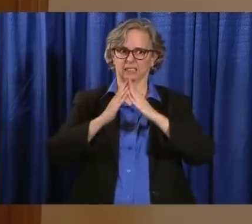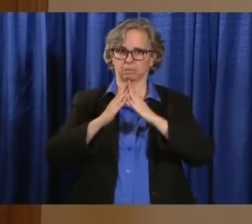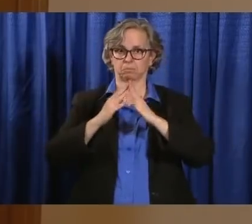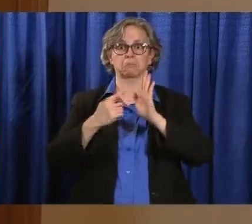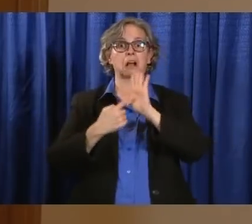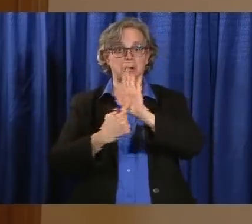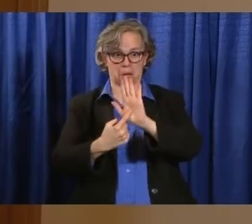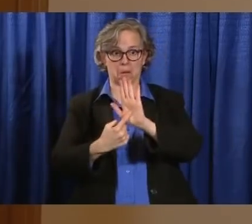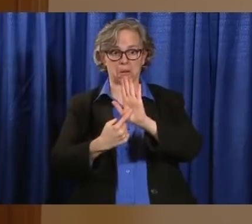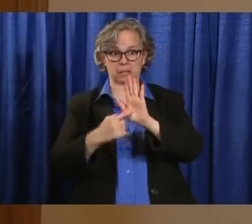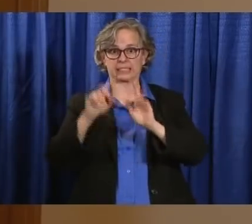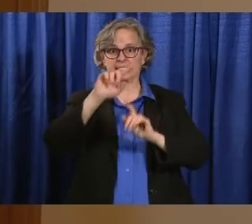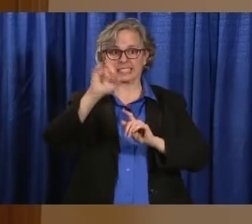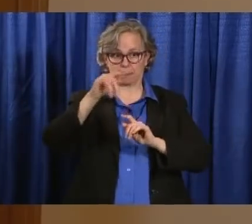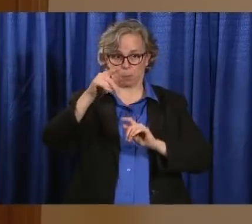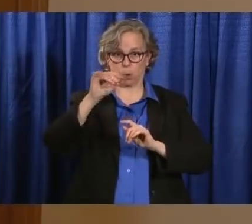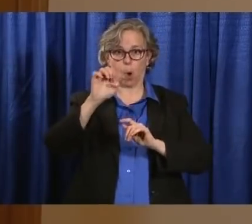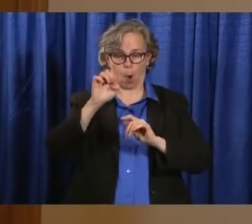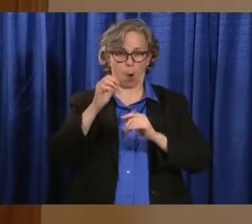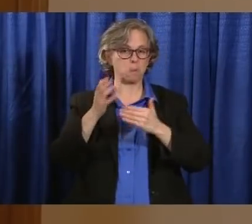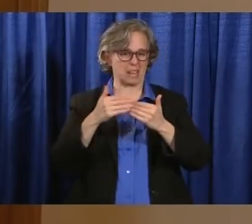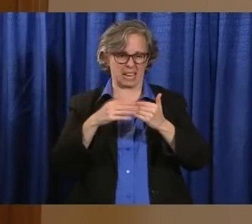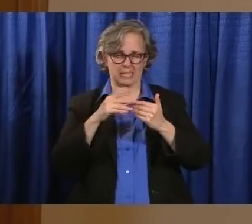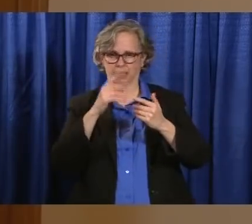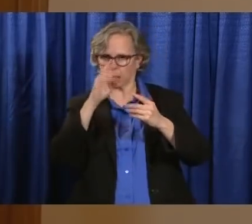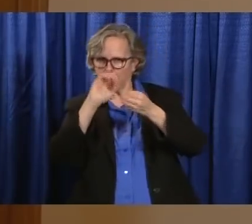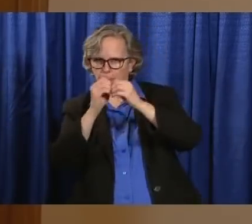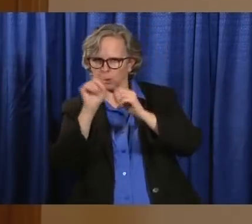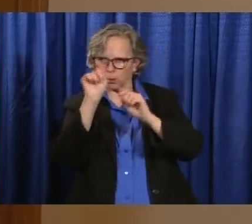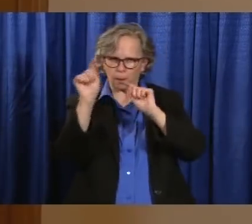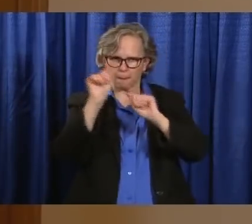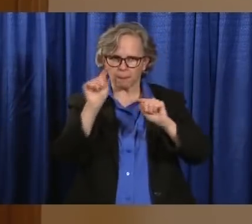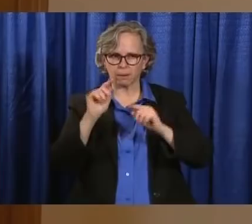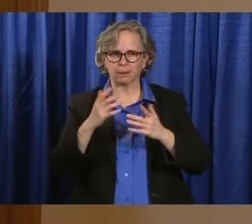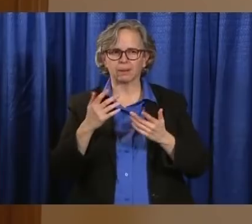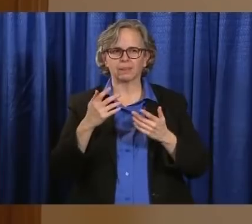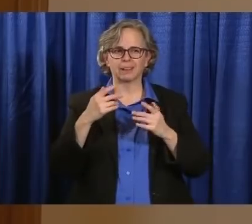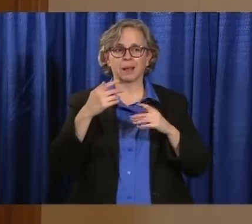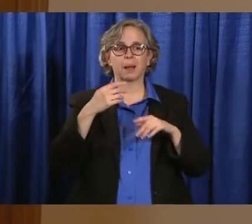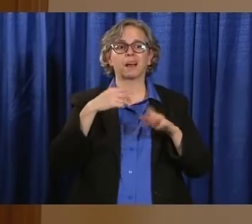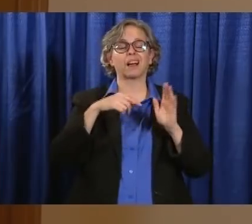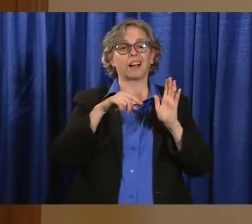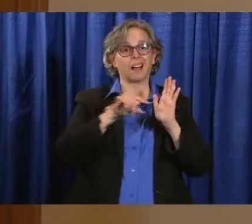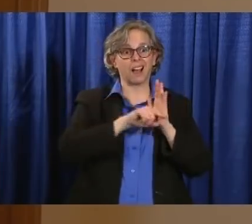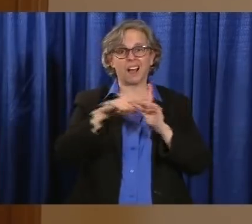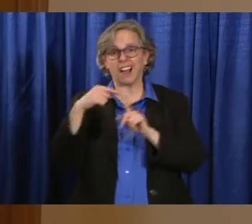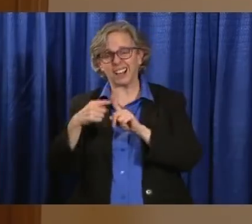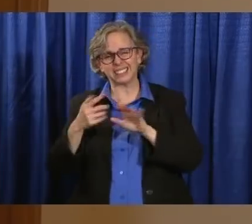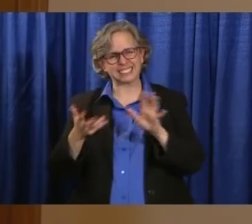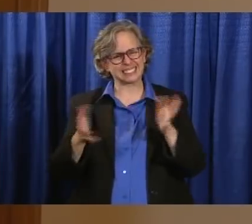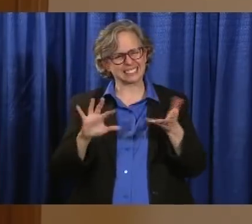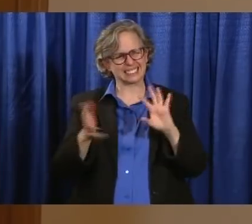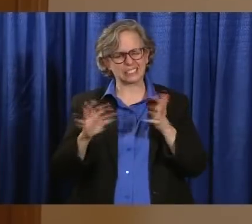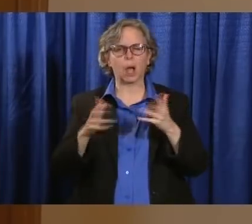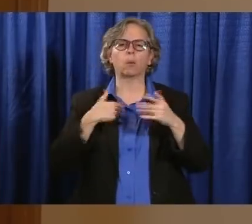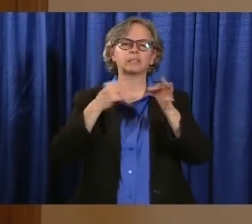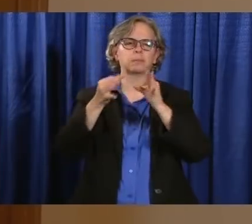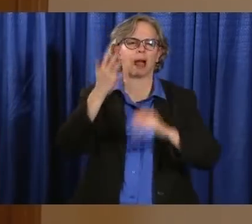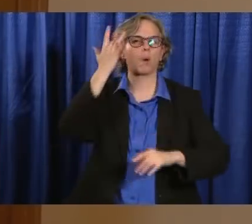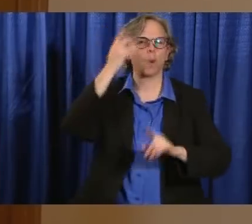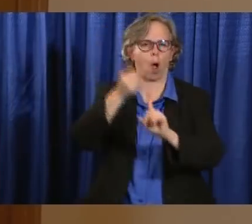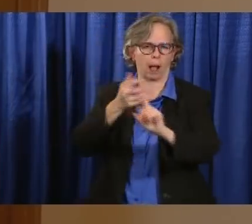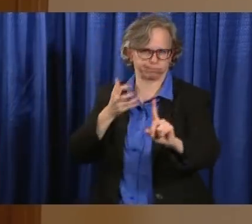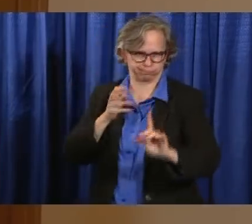It's helpful and it's not helpful. So I'd like to explain to everyone at home why, and also to my friends